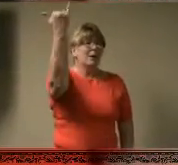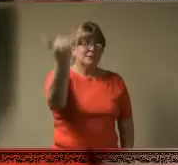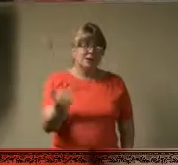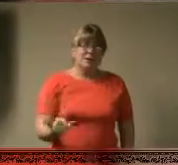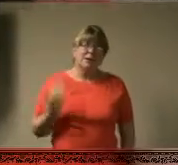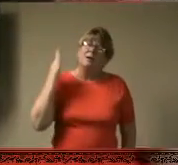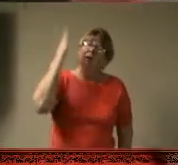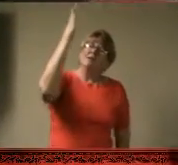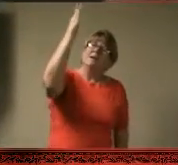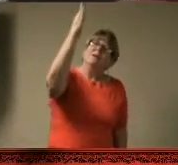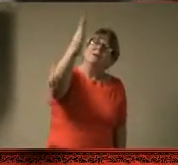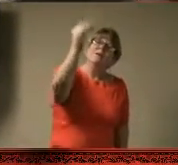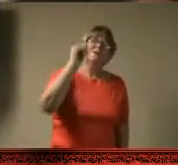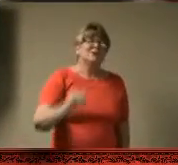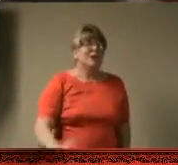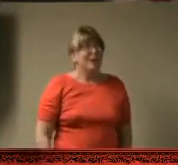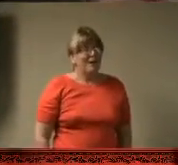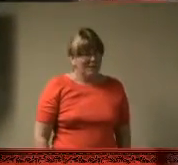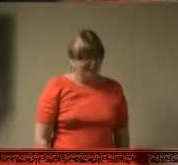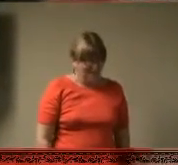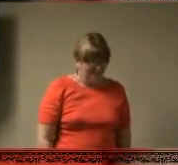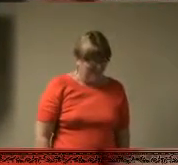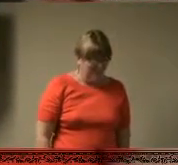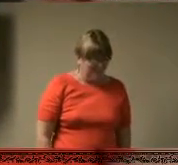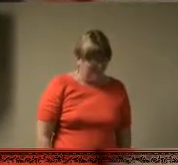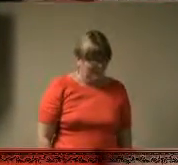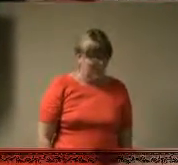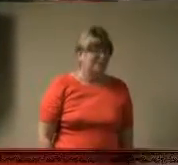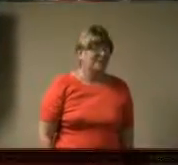Almighty and is and is to